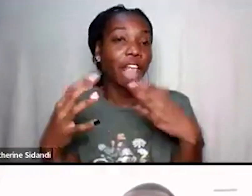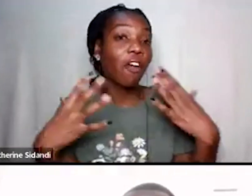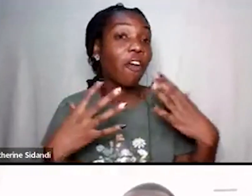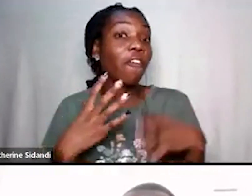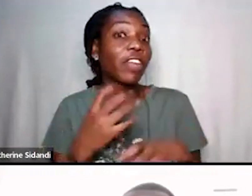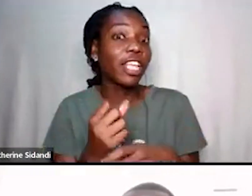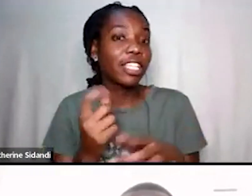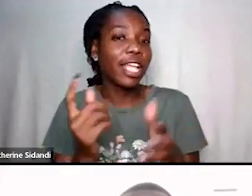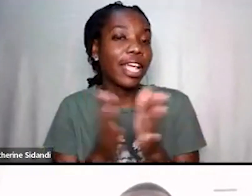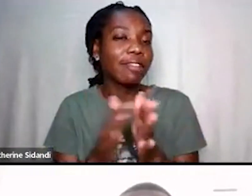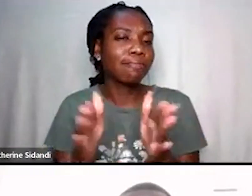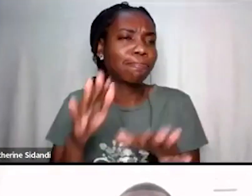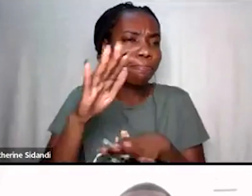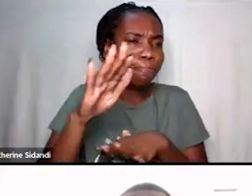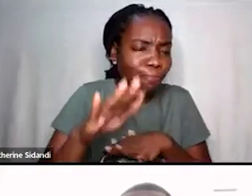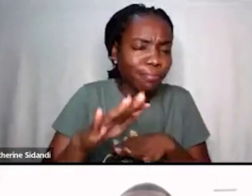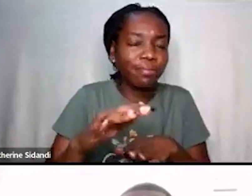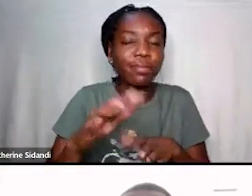out and network?